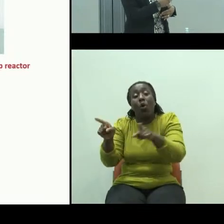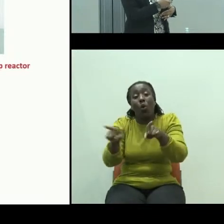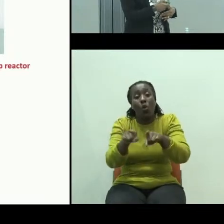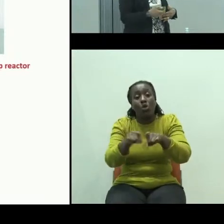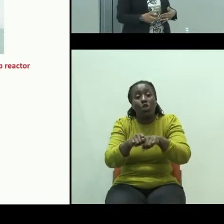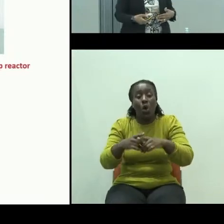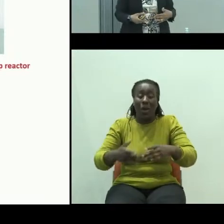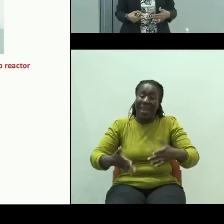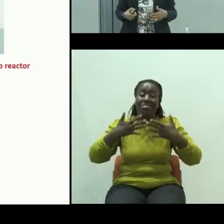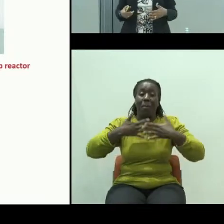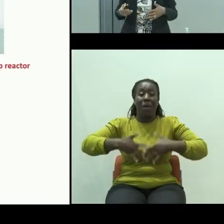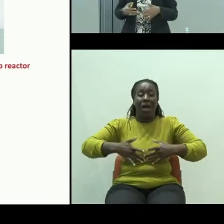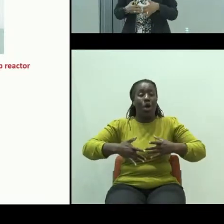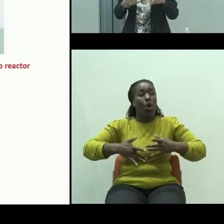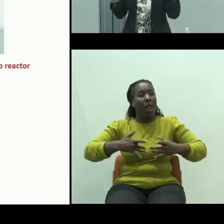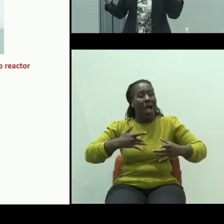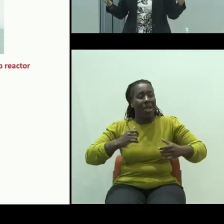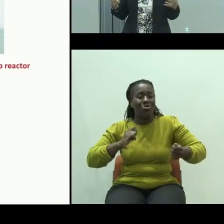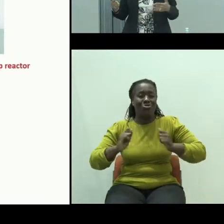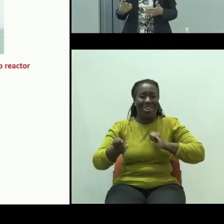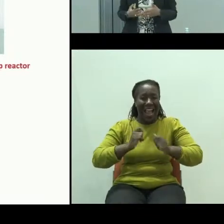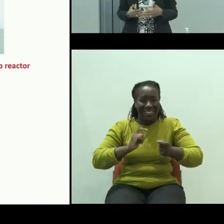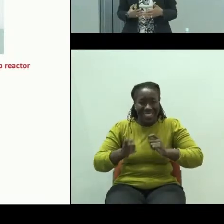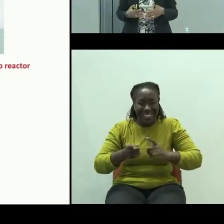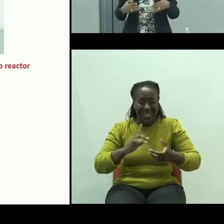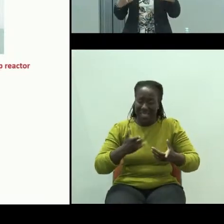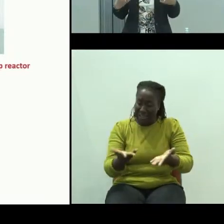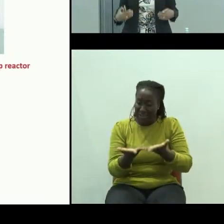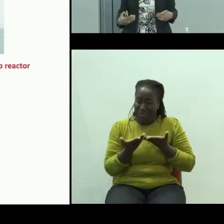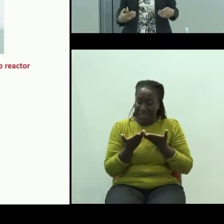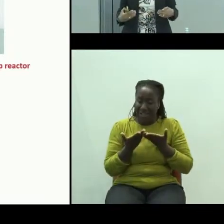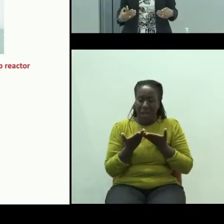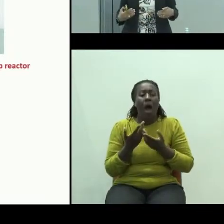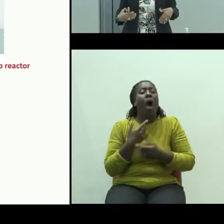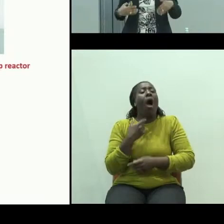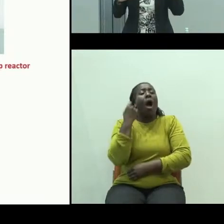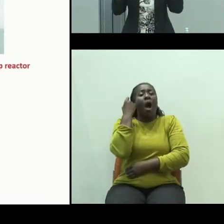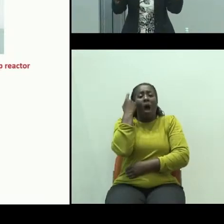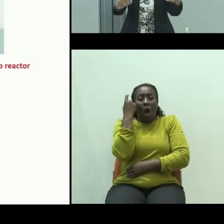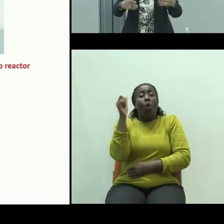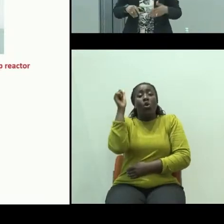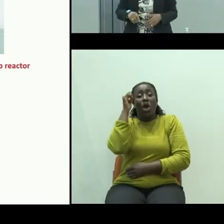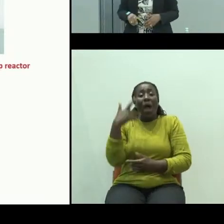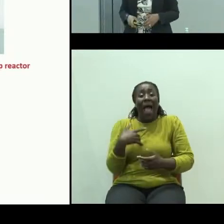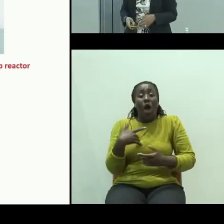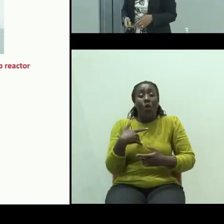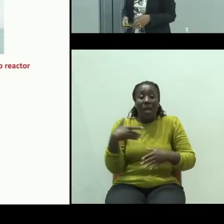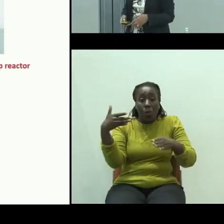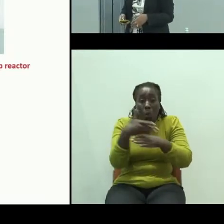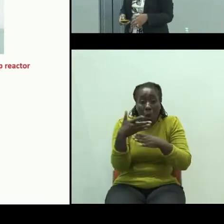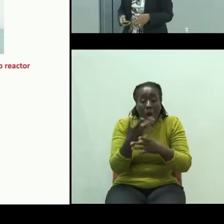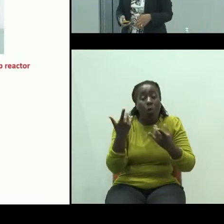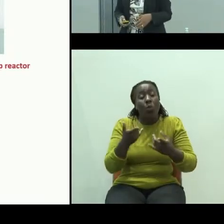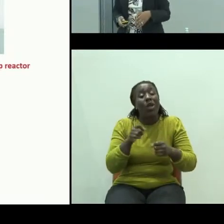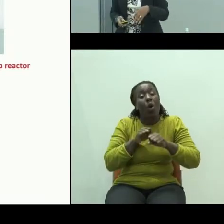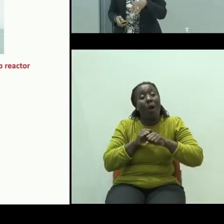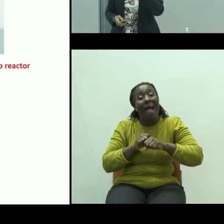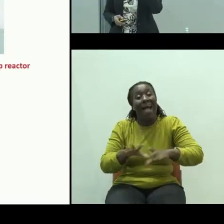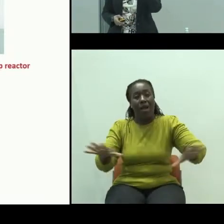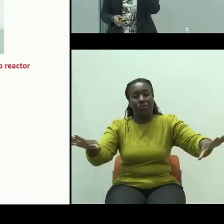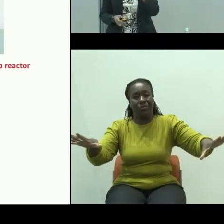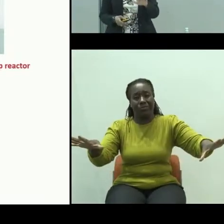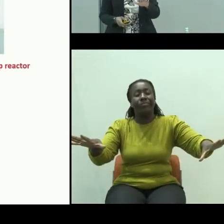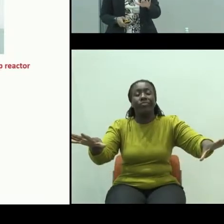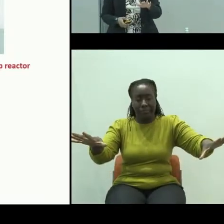these bioreactors, which will give us a much better indication of how it might perform if we go into manufacturing. So